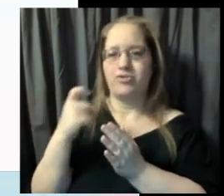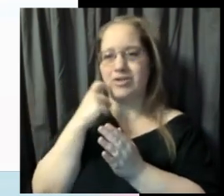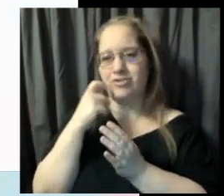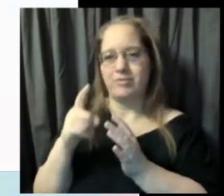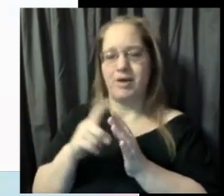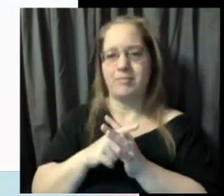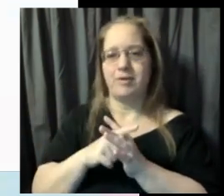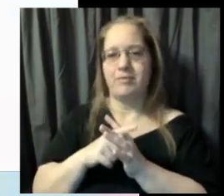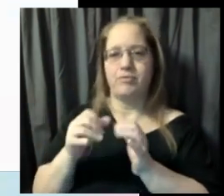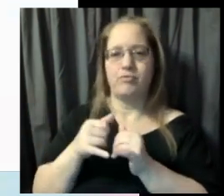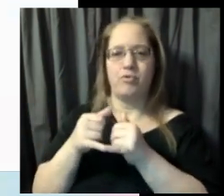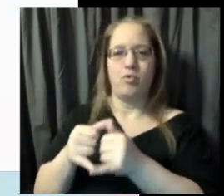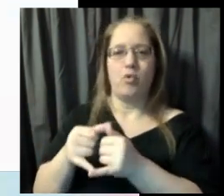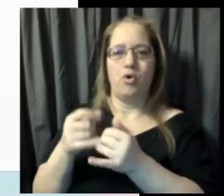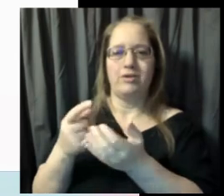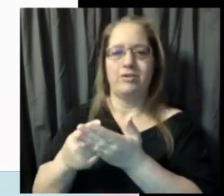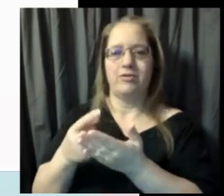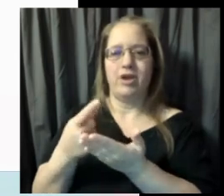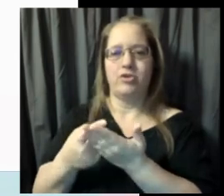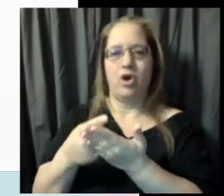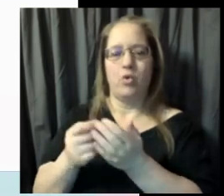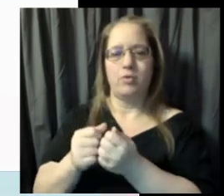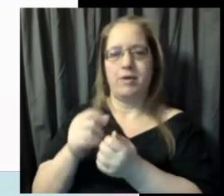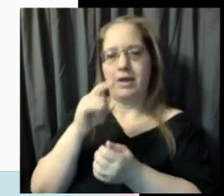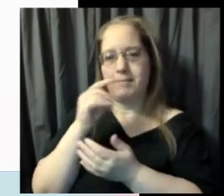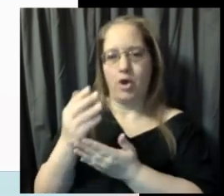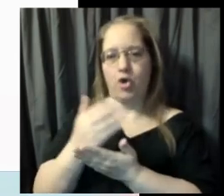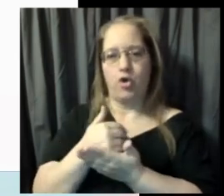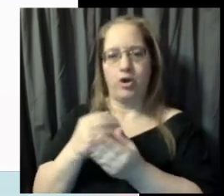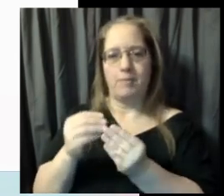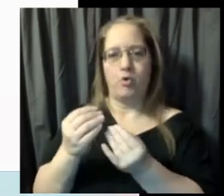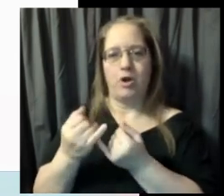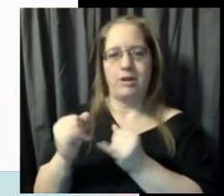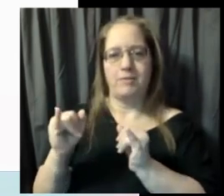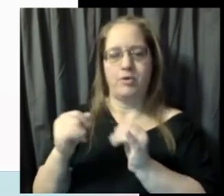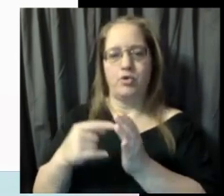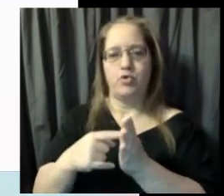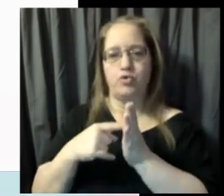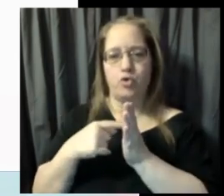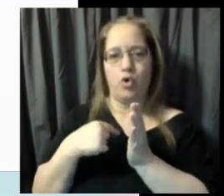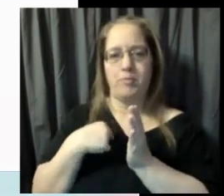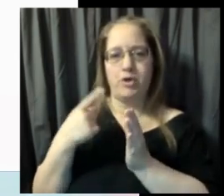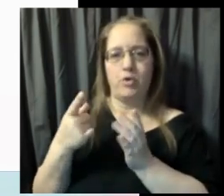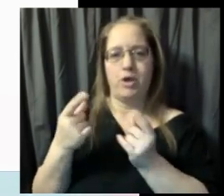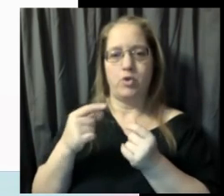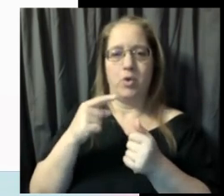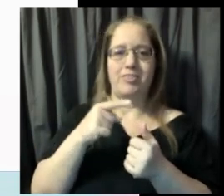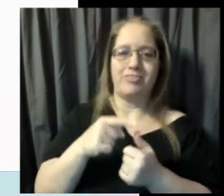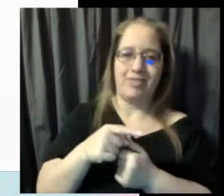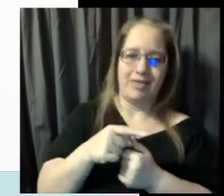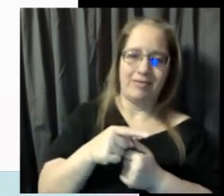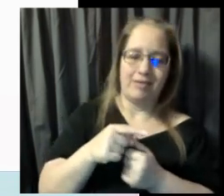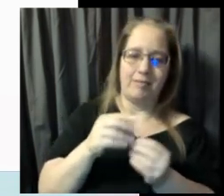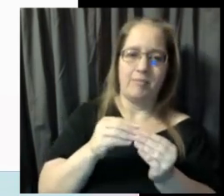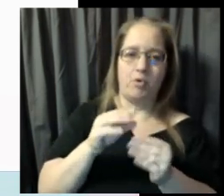just came in for the rewards discussion. I frequently talk with my child about earning more independence. Once you show me you can do this,